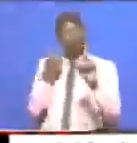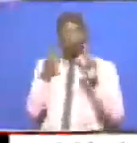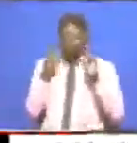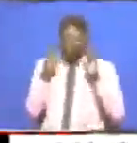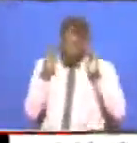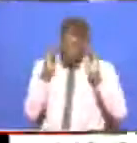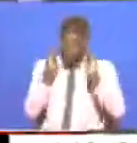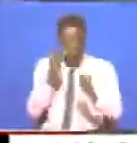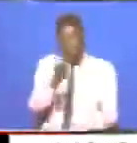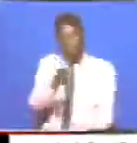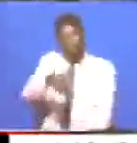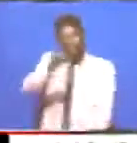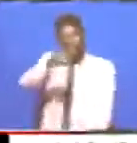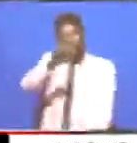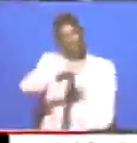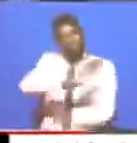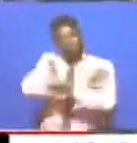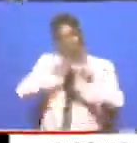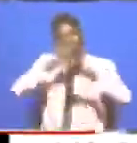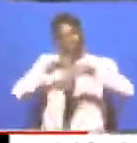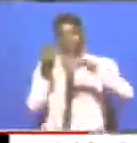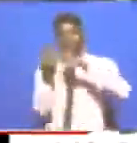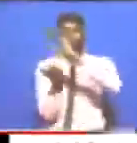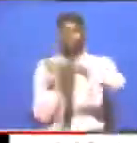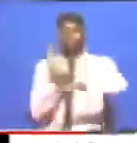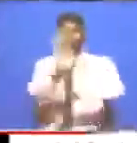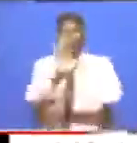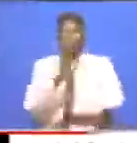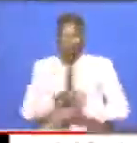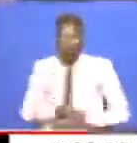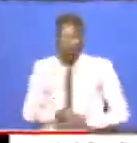back to the holding area.